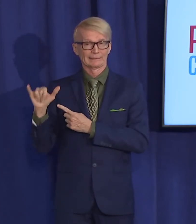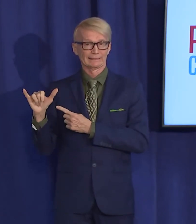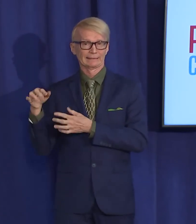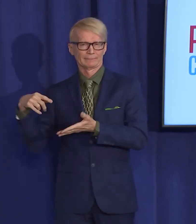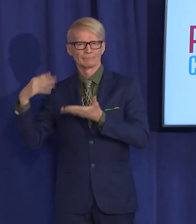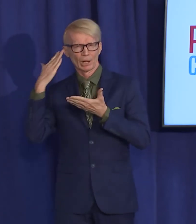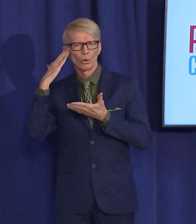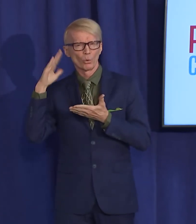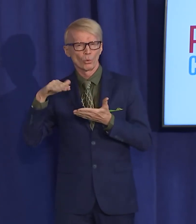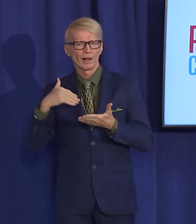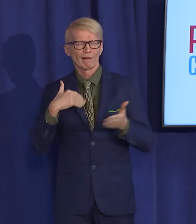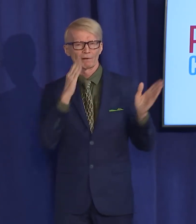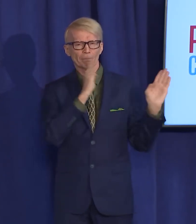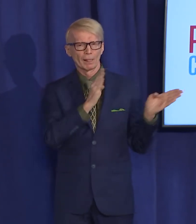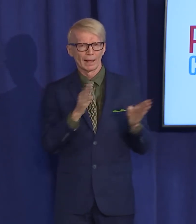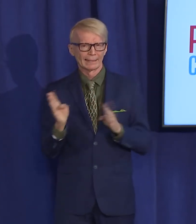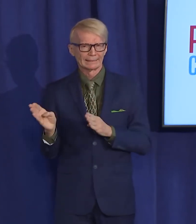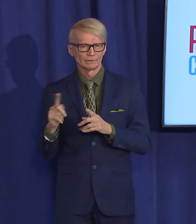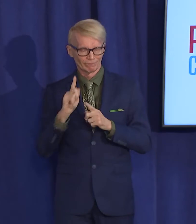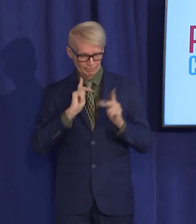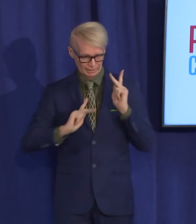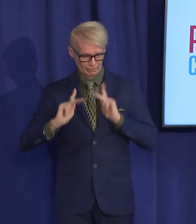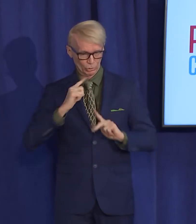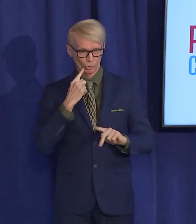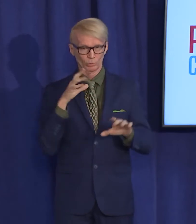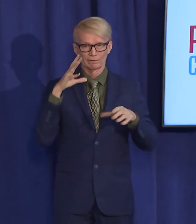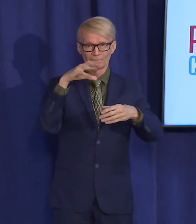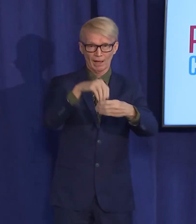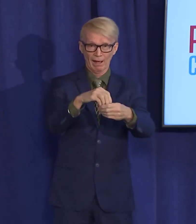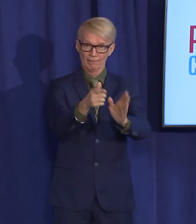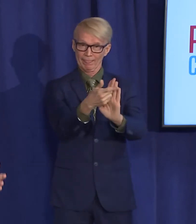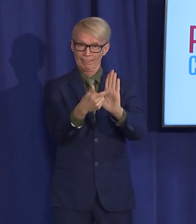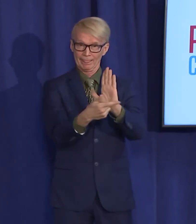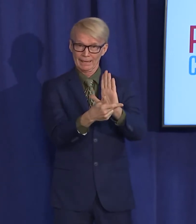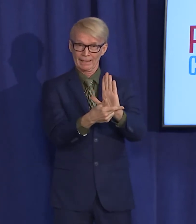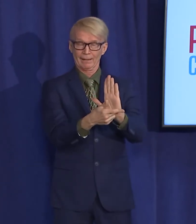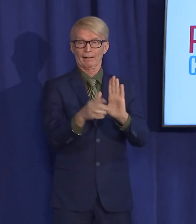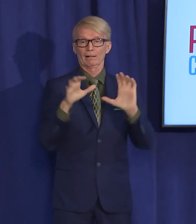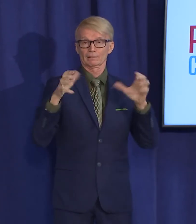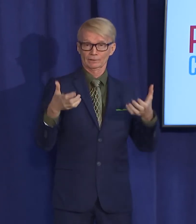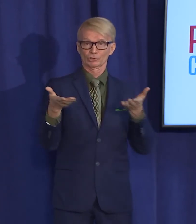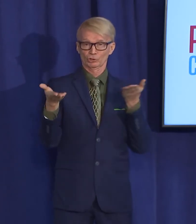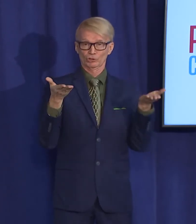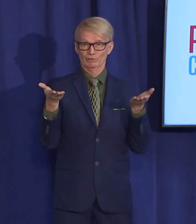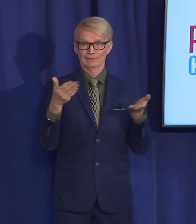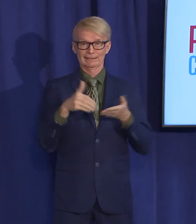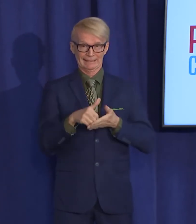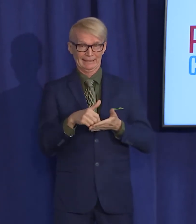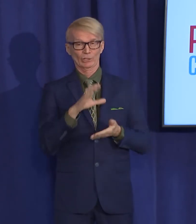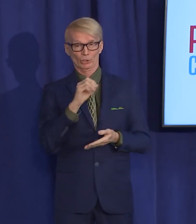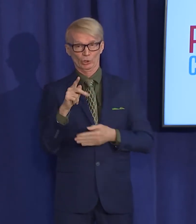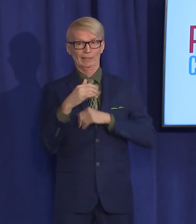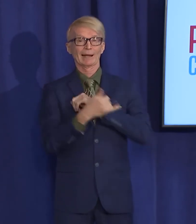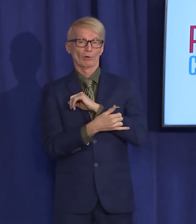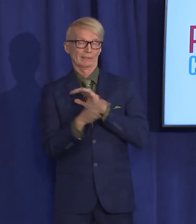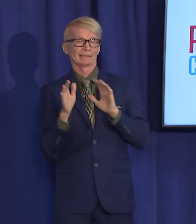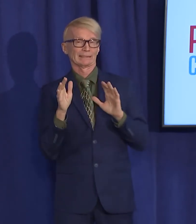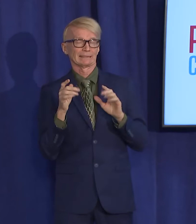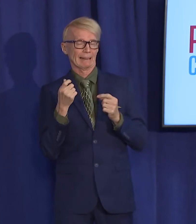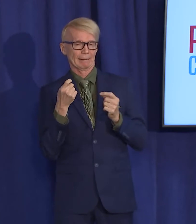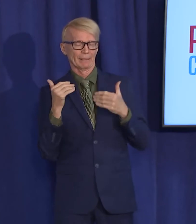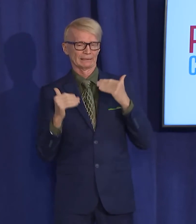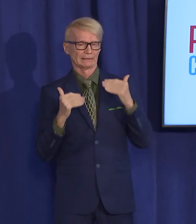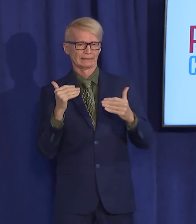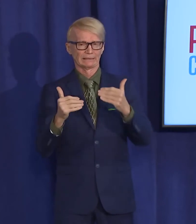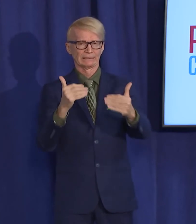plans related to making sure that people who are doing legal services, who are employees of Cook County, are being vaccinated. It's a little bit in the weeds, but